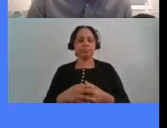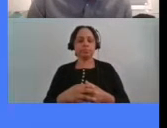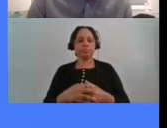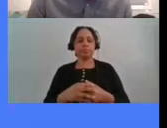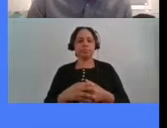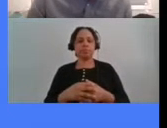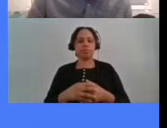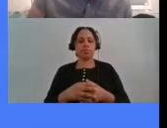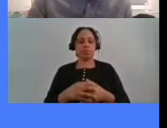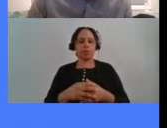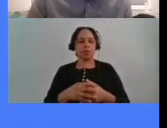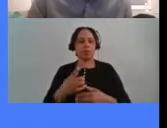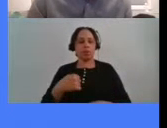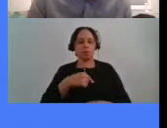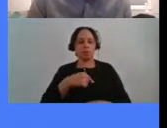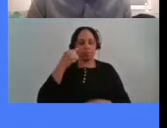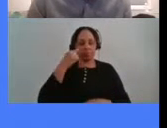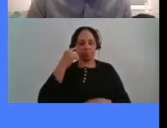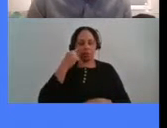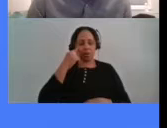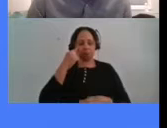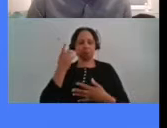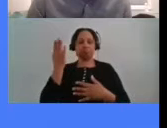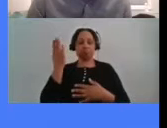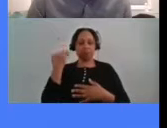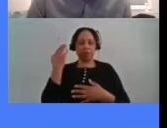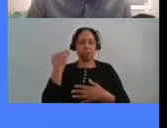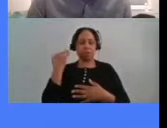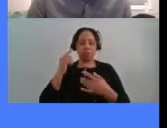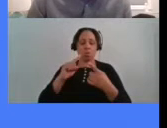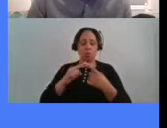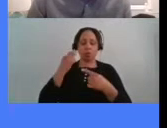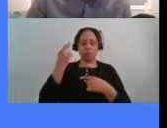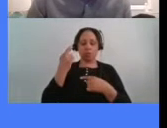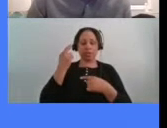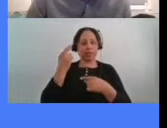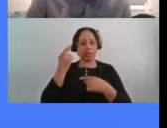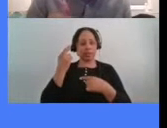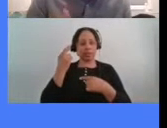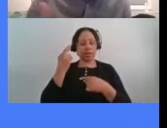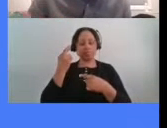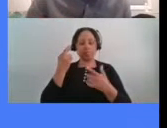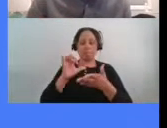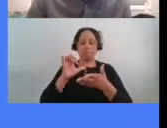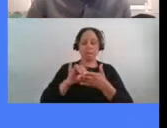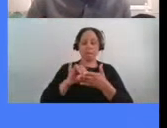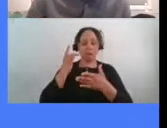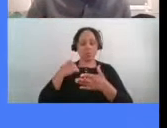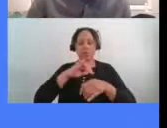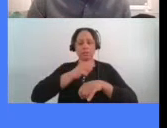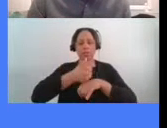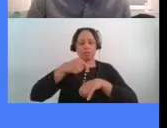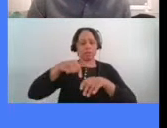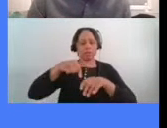We thought that one of the things that's an impetus for our committee that we want to share with the community, and this will be a recurring theme over the course of the